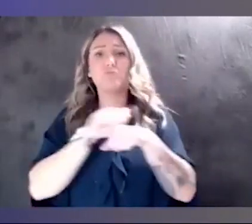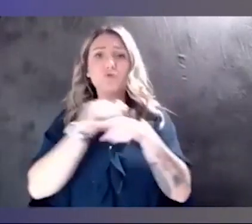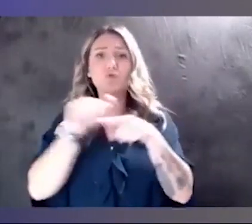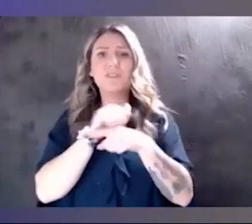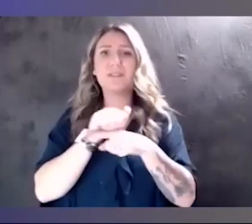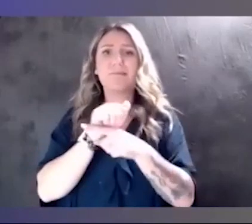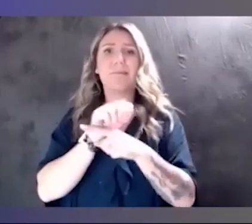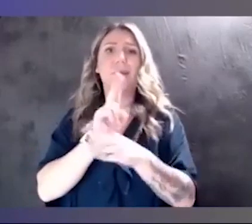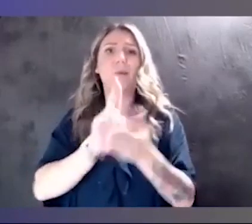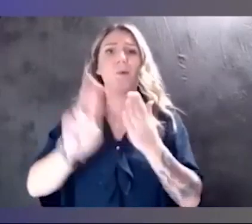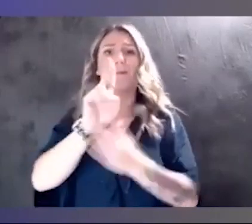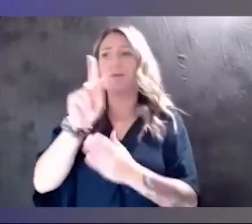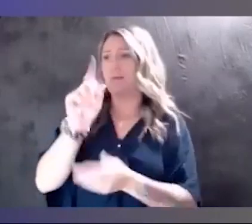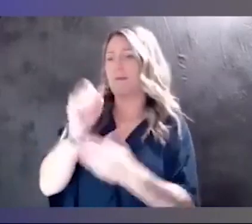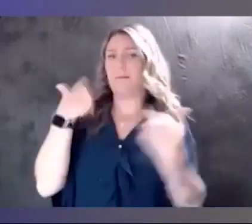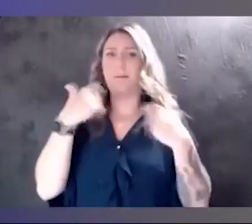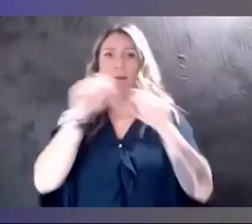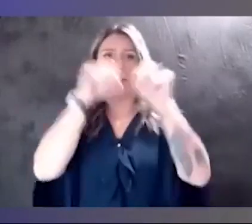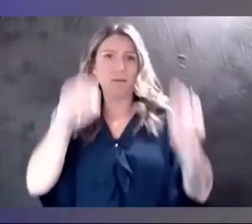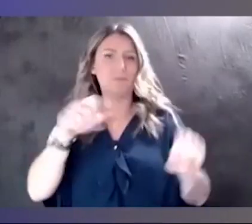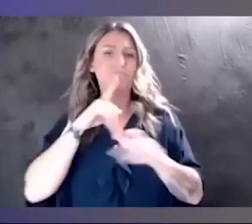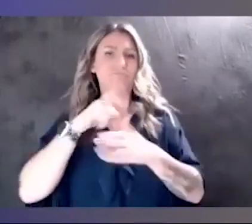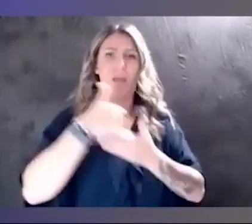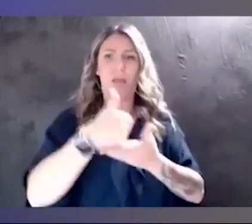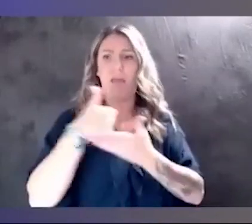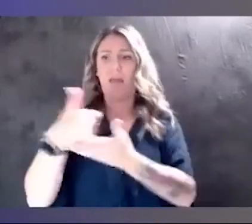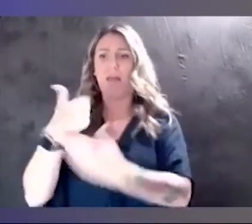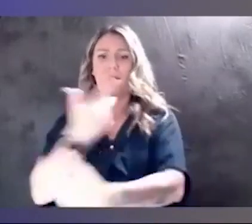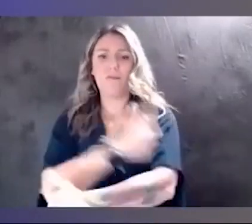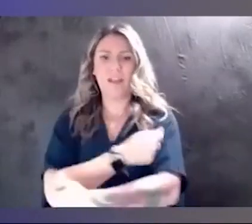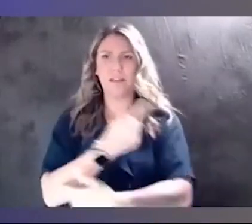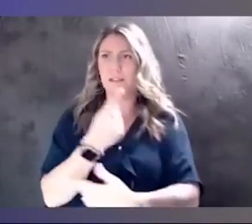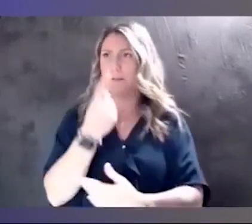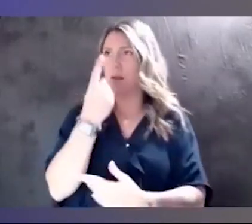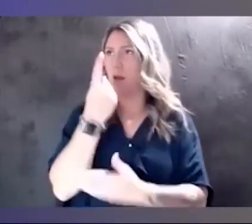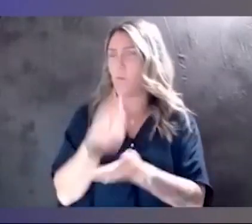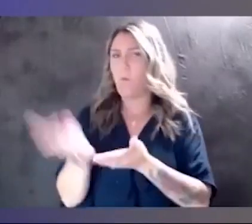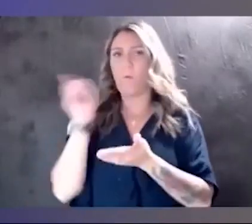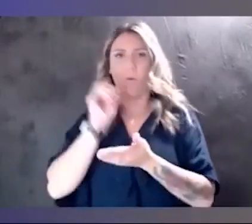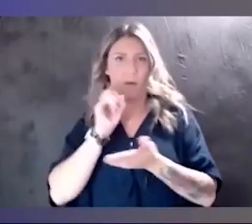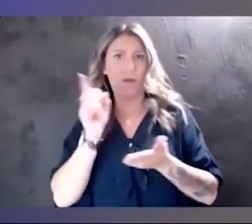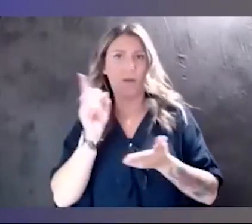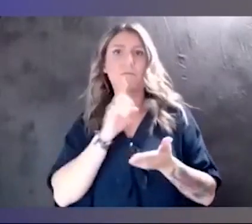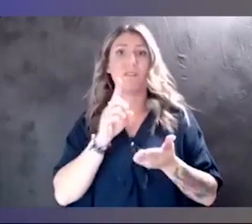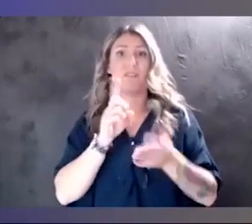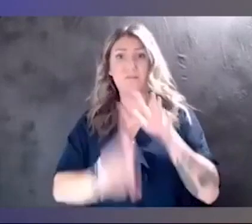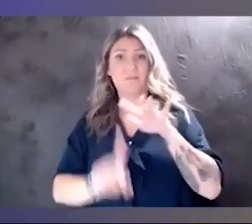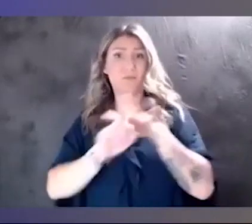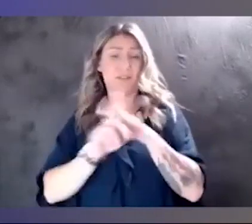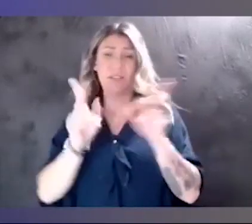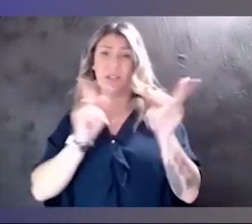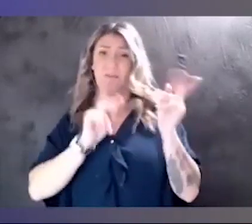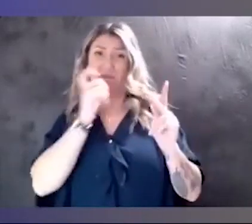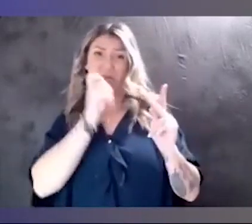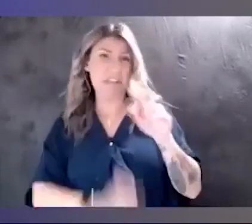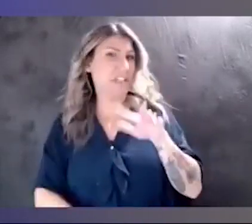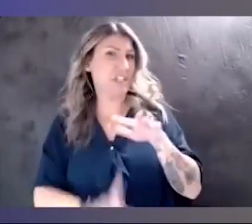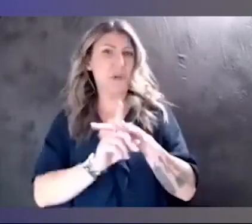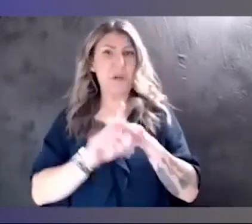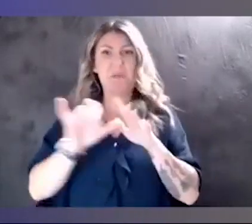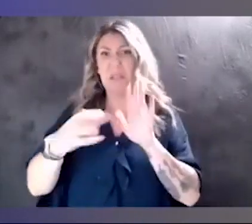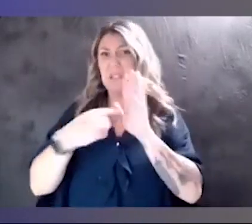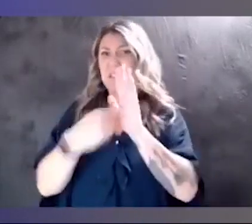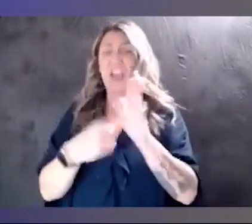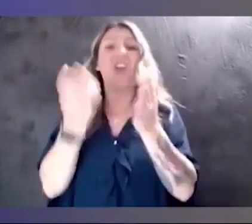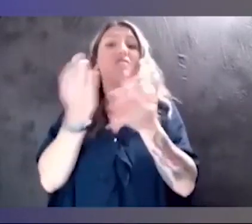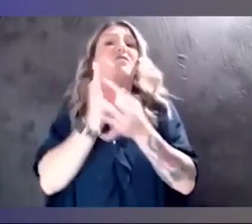System went out and helped them vaccinate just a week or two ago. The turnout was not great. Here's an example of you can get a free